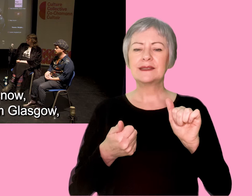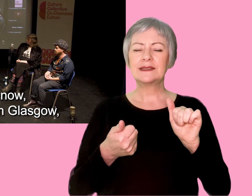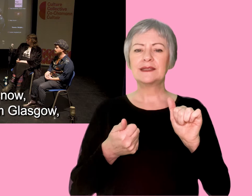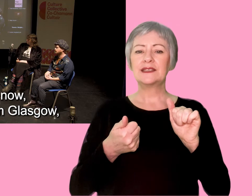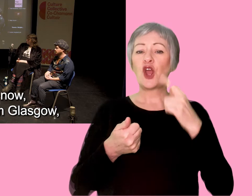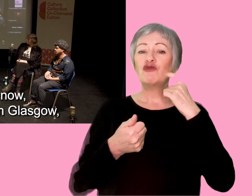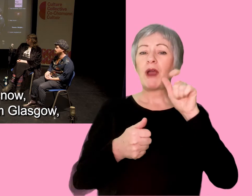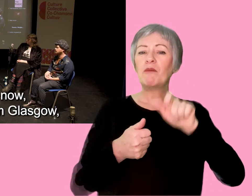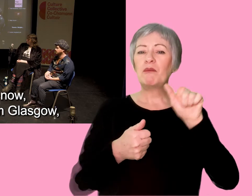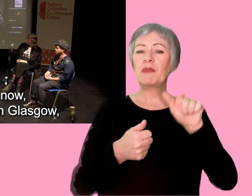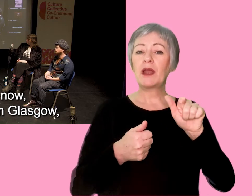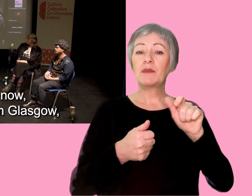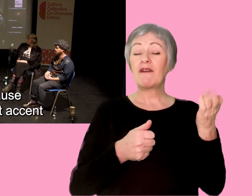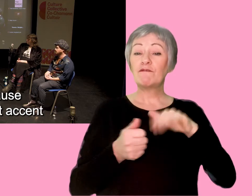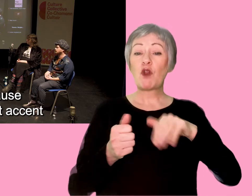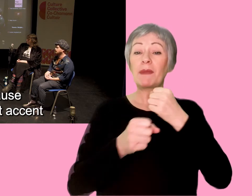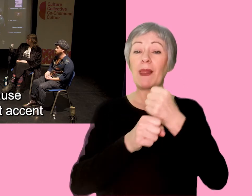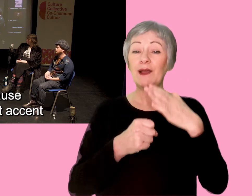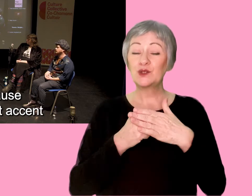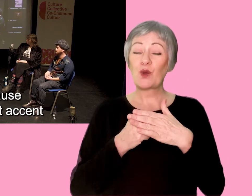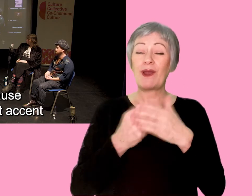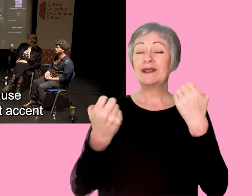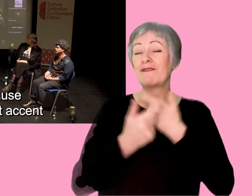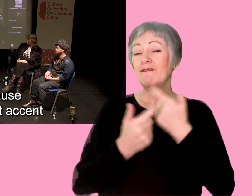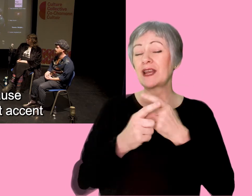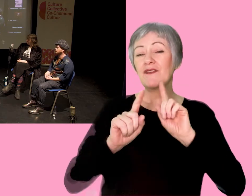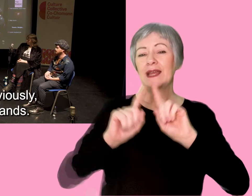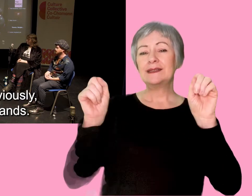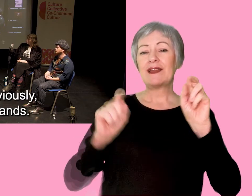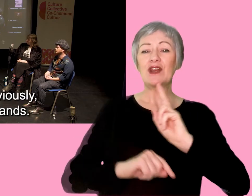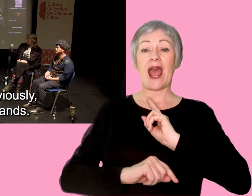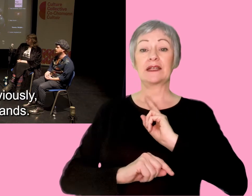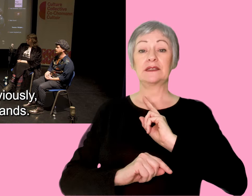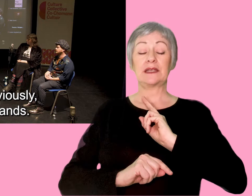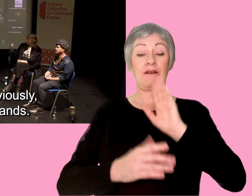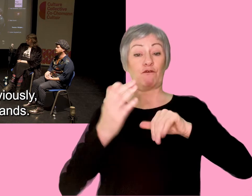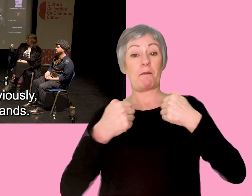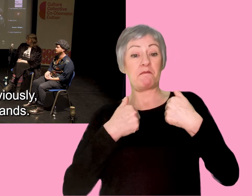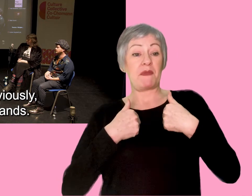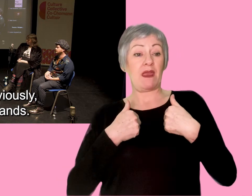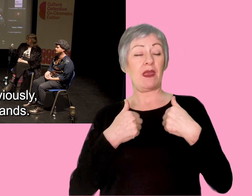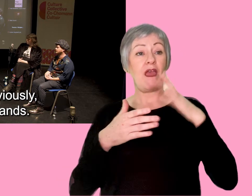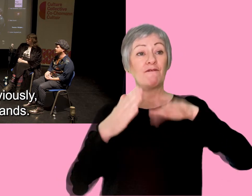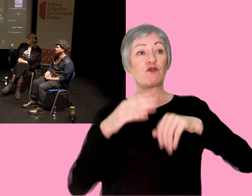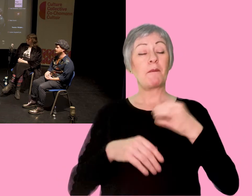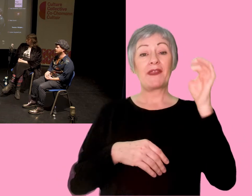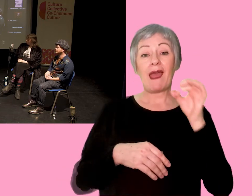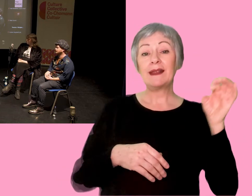And young people now, I guess, if they come from Glasgow, it's quite funny because they'll have a different accent from what I have, obviously, coming from the